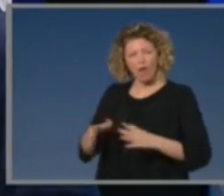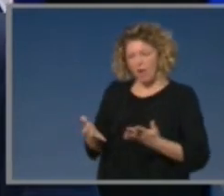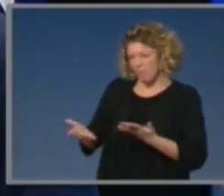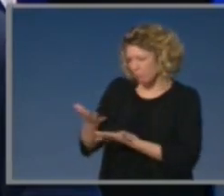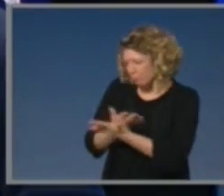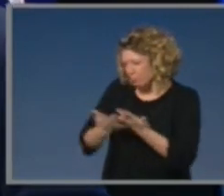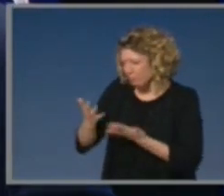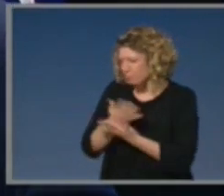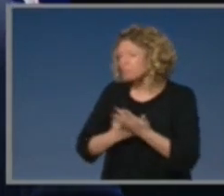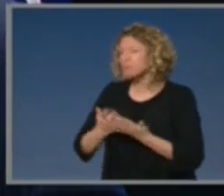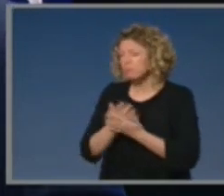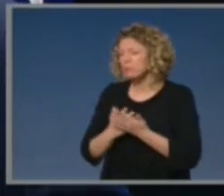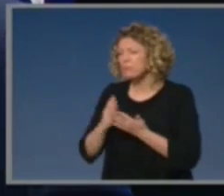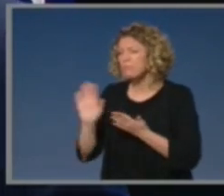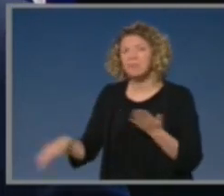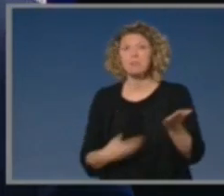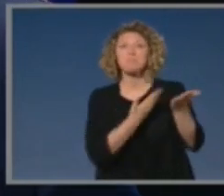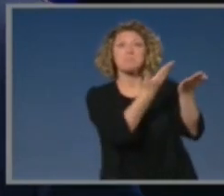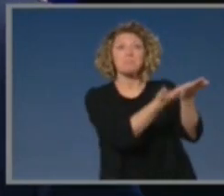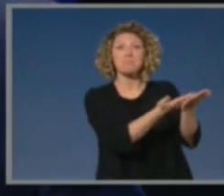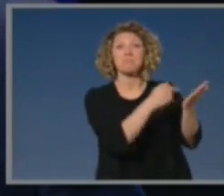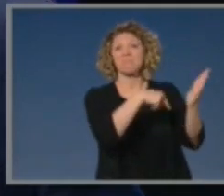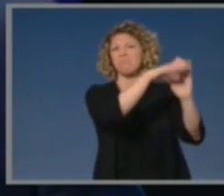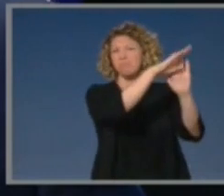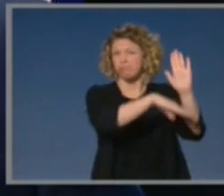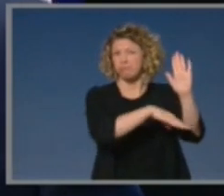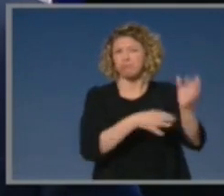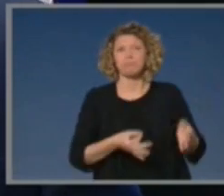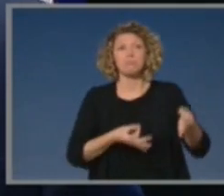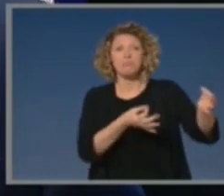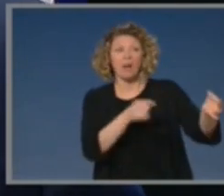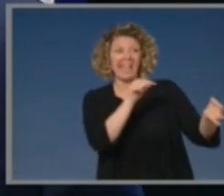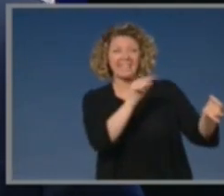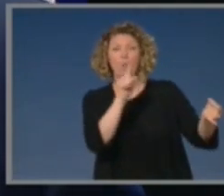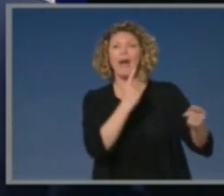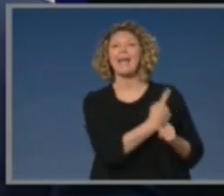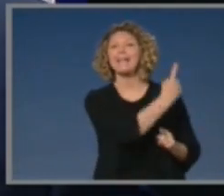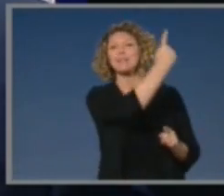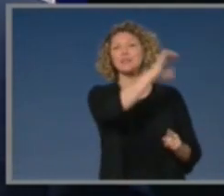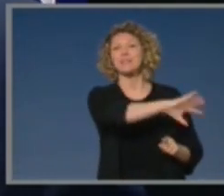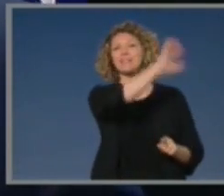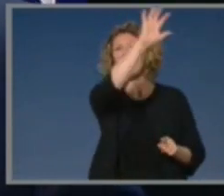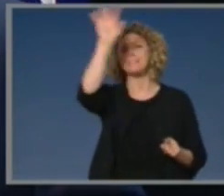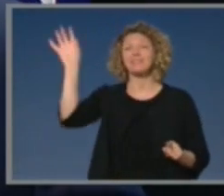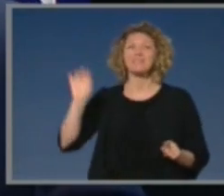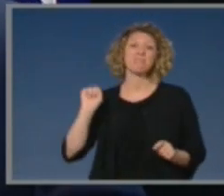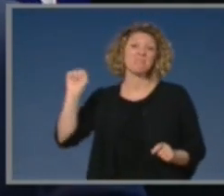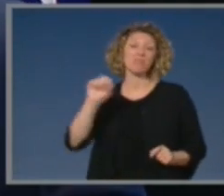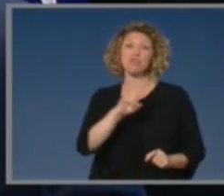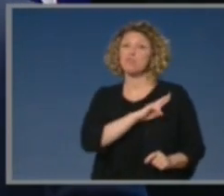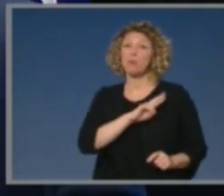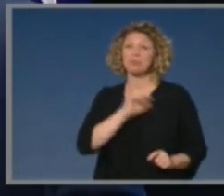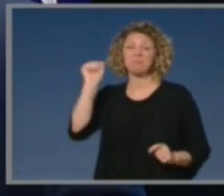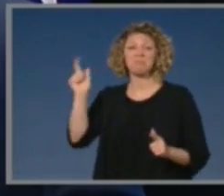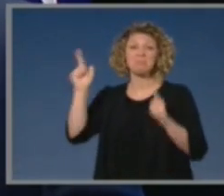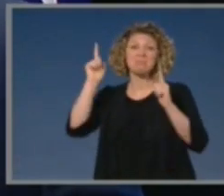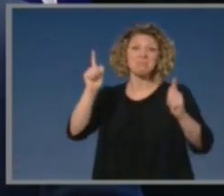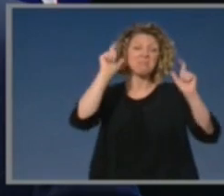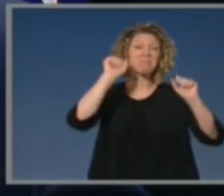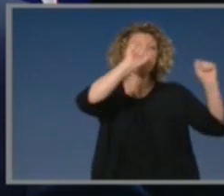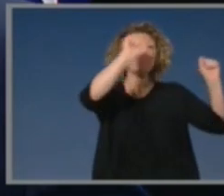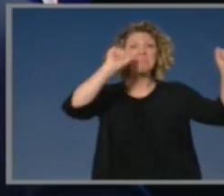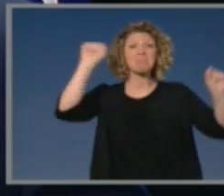position as possible, but ultimately, each state and territory are the arbiters of their own position. But I have